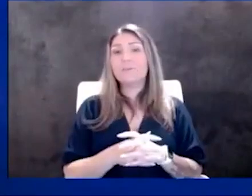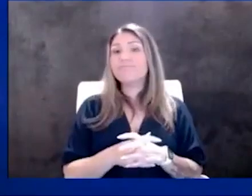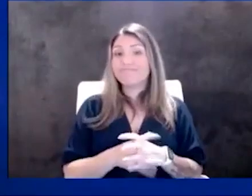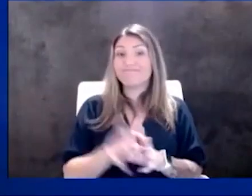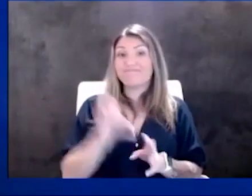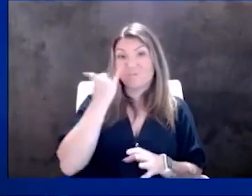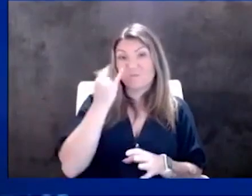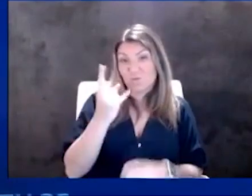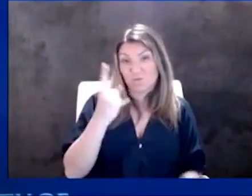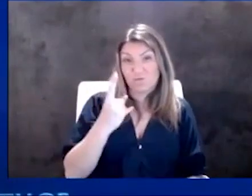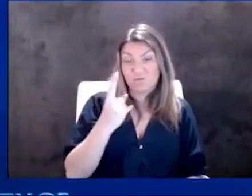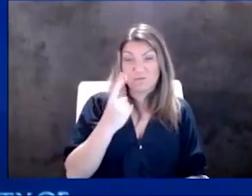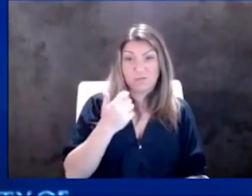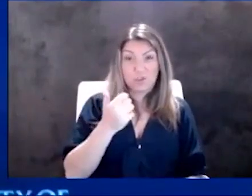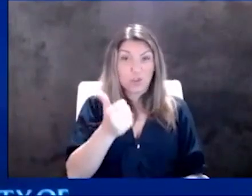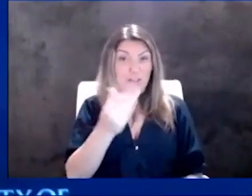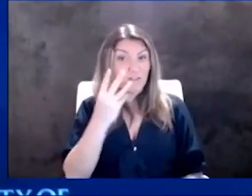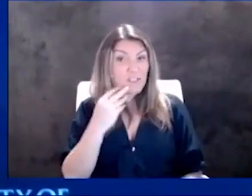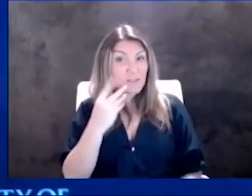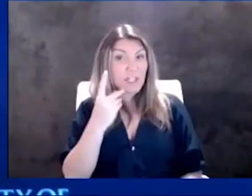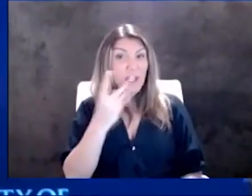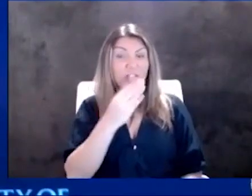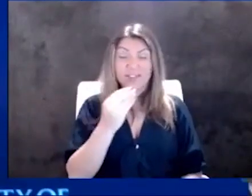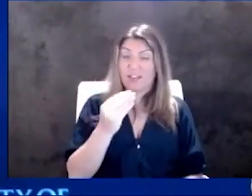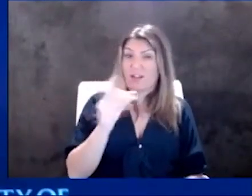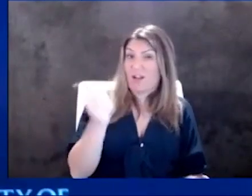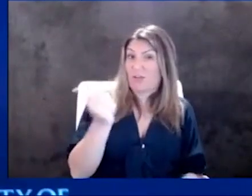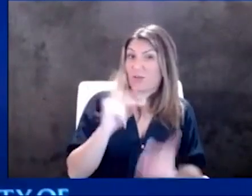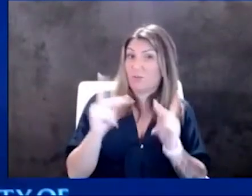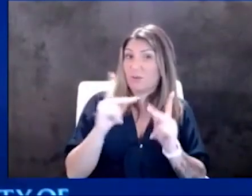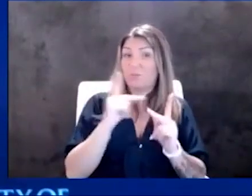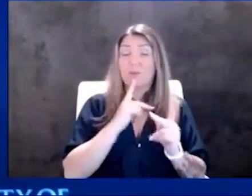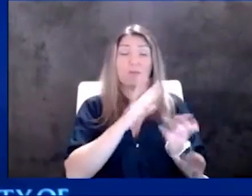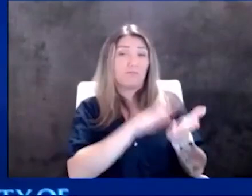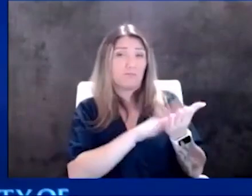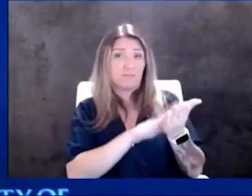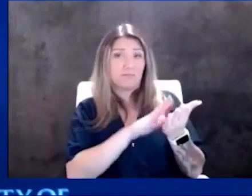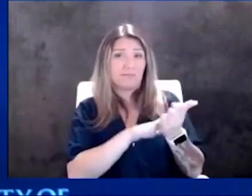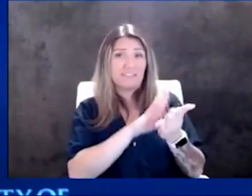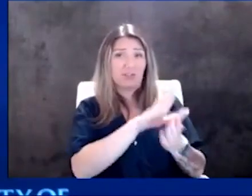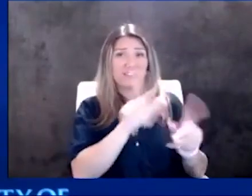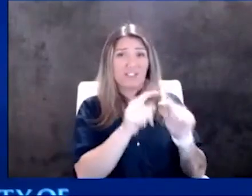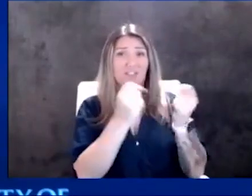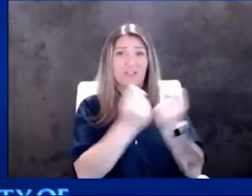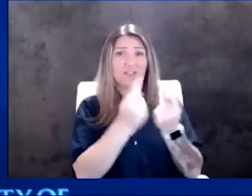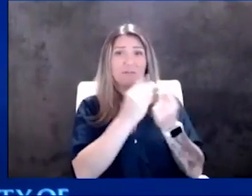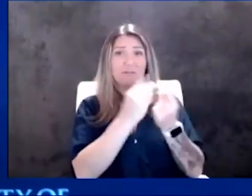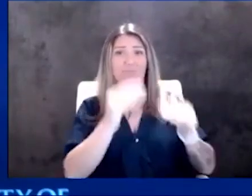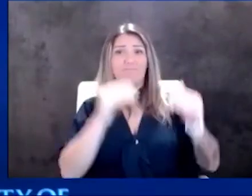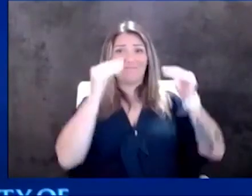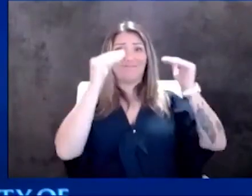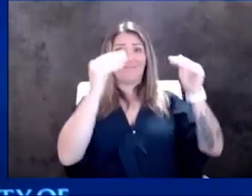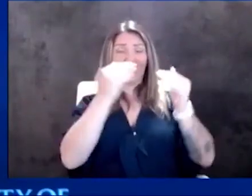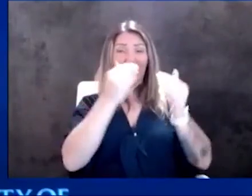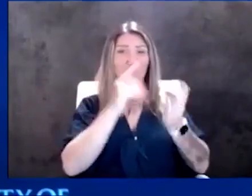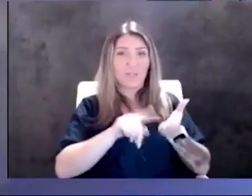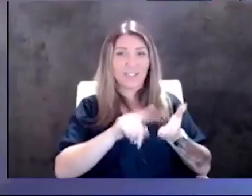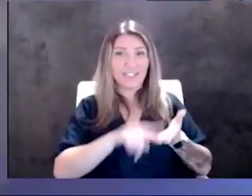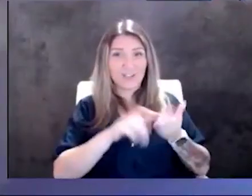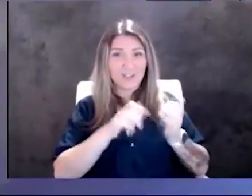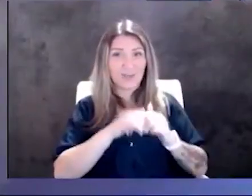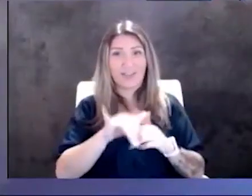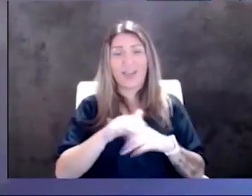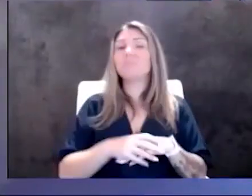it's just hard. So, hats off to the great work you and your team are doing, especially with trying to advance the frontier of research around chronic pain, too. Yeah, I mean, I think that's